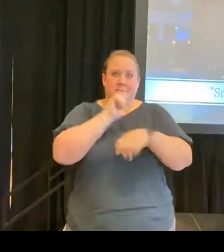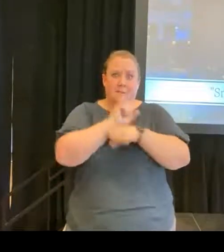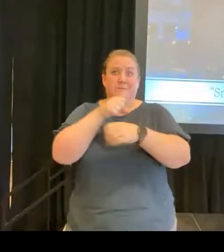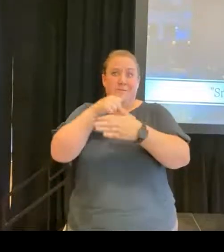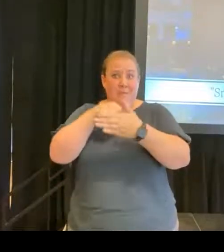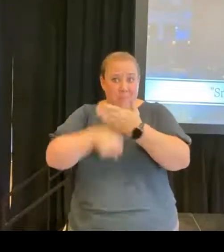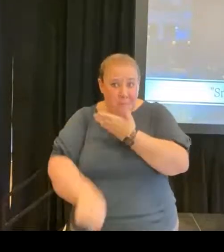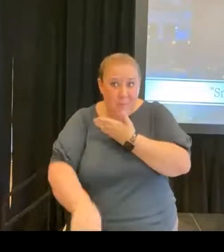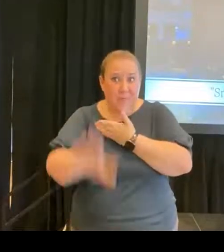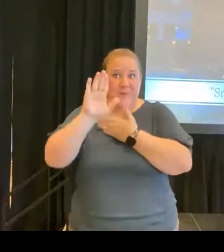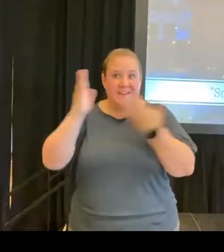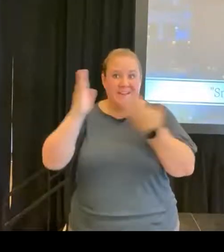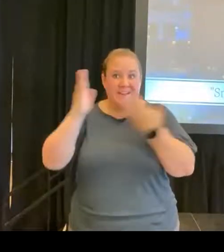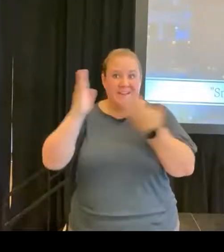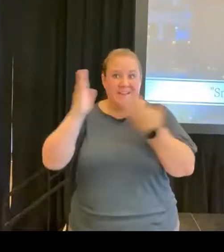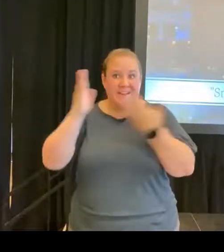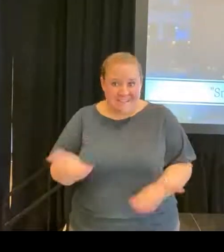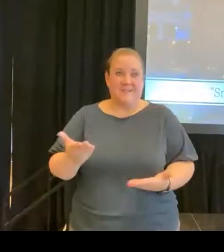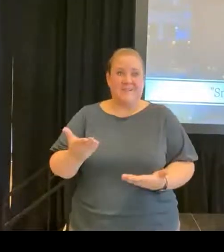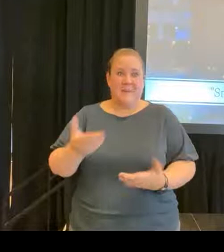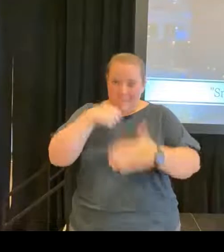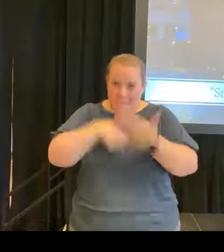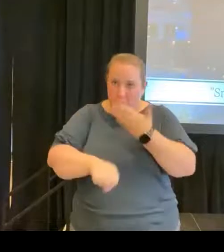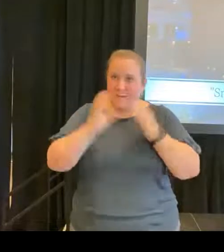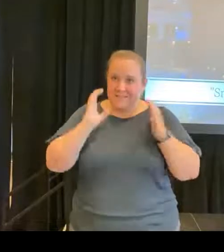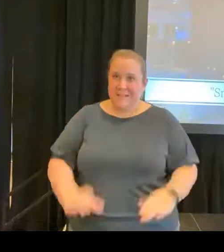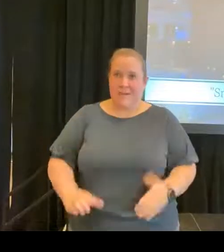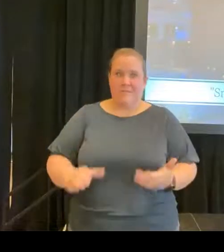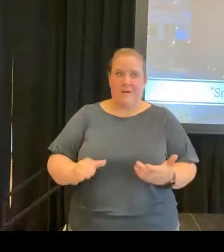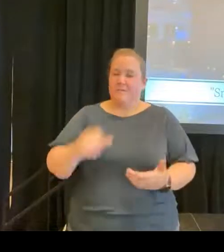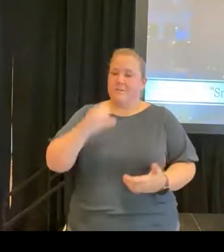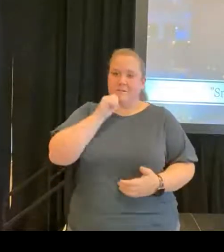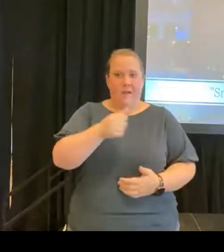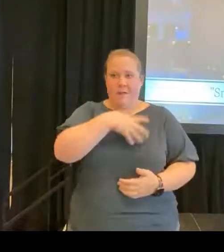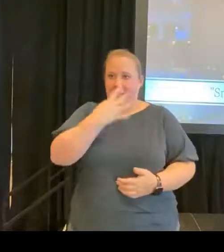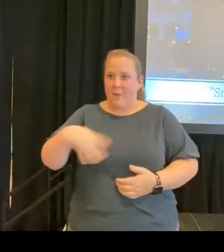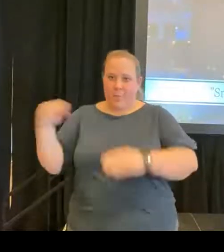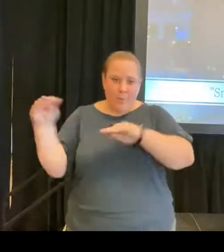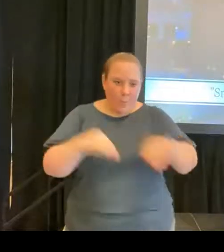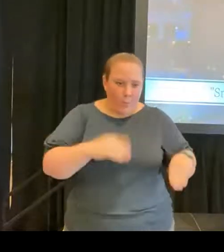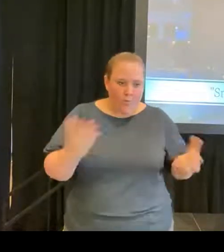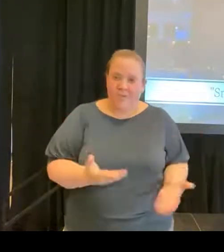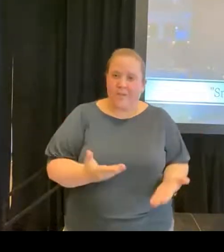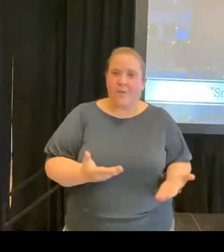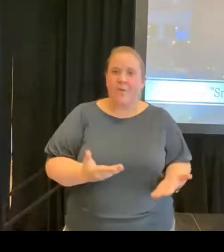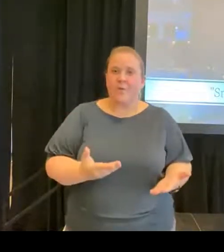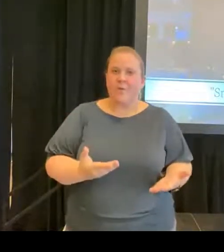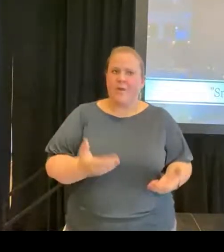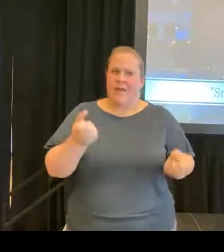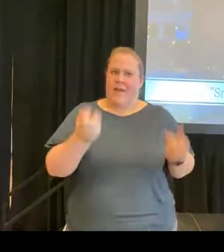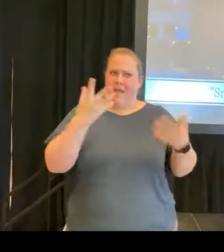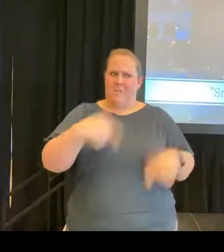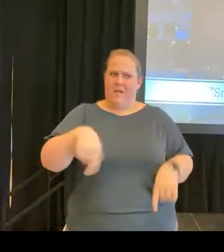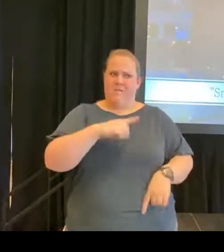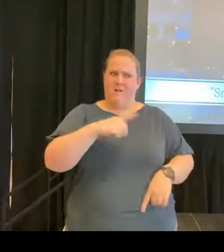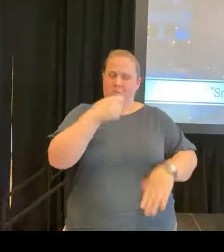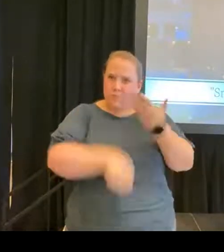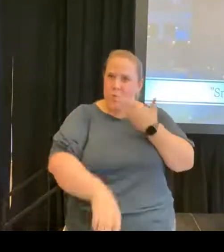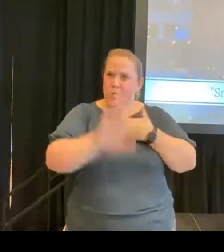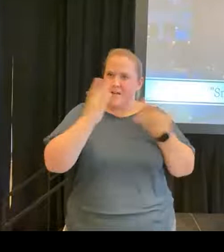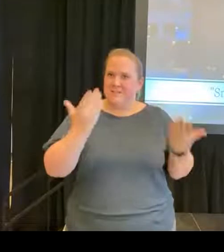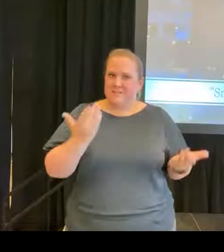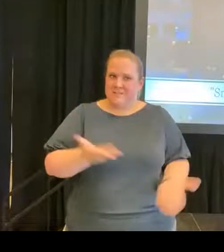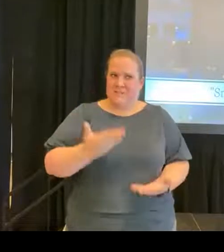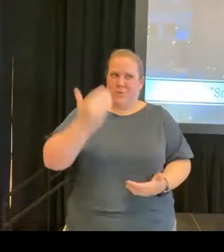born in the United States, born citizens and not immigrants who had to be naturalized, really know and understand